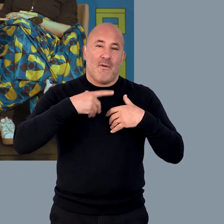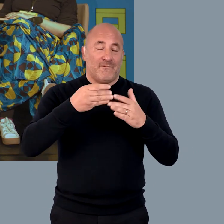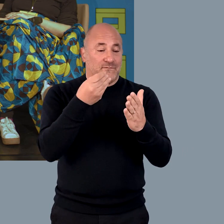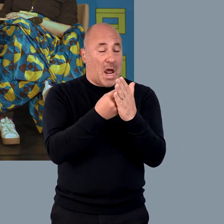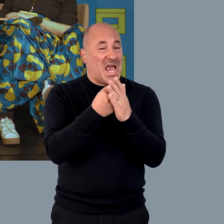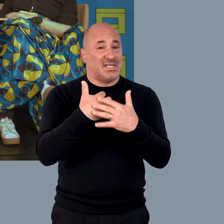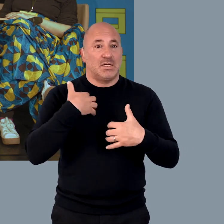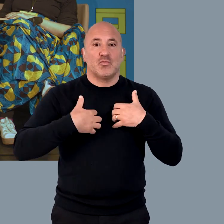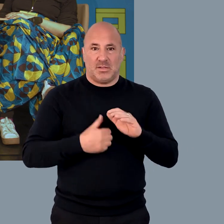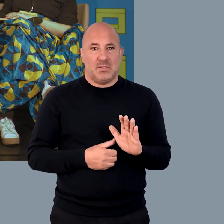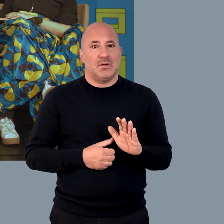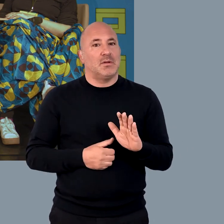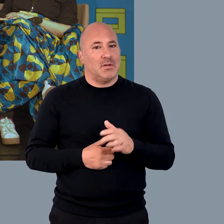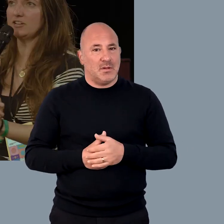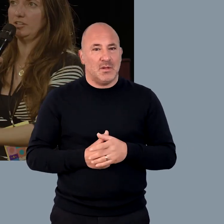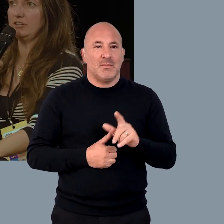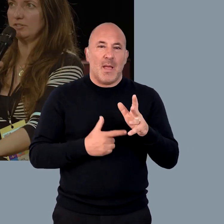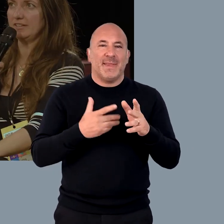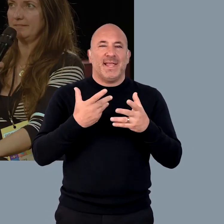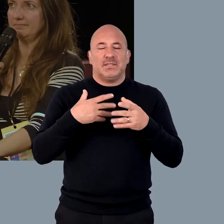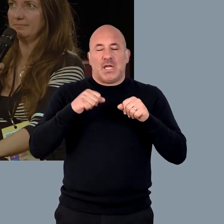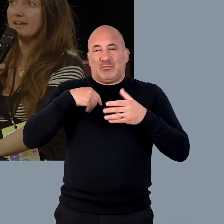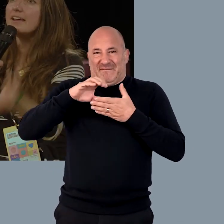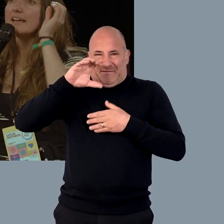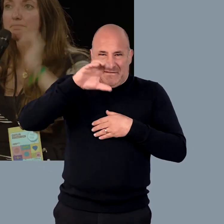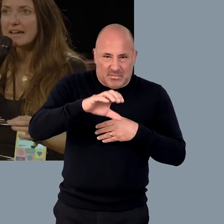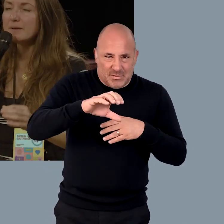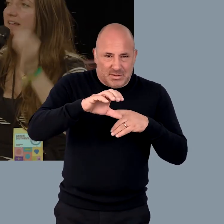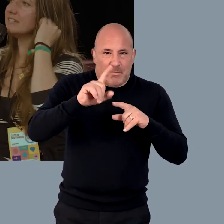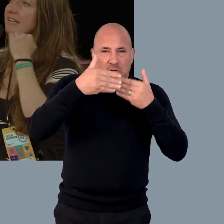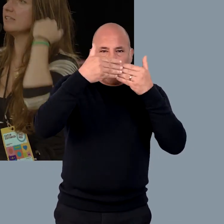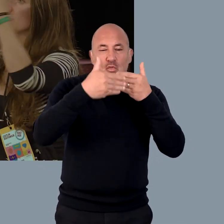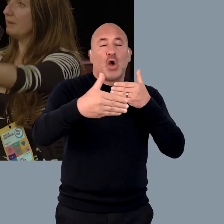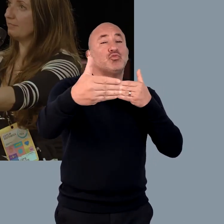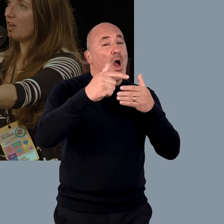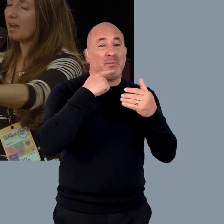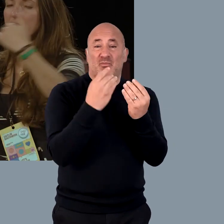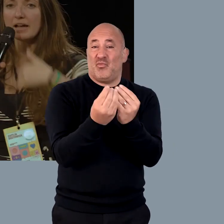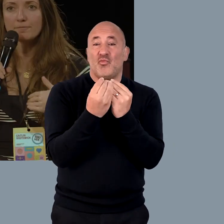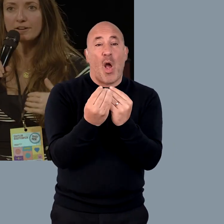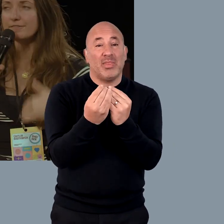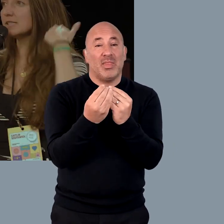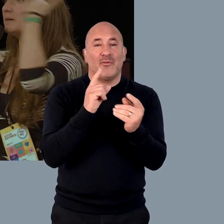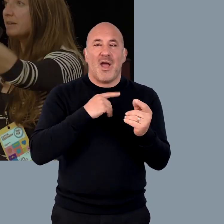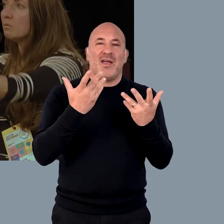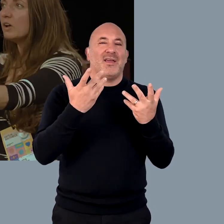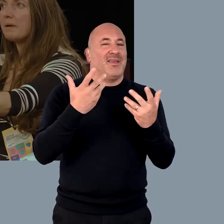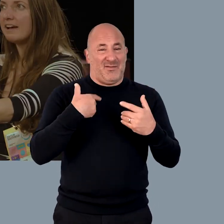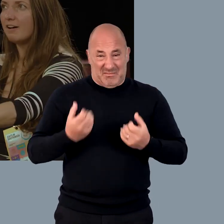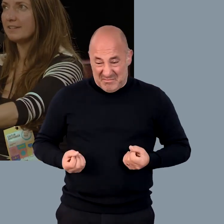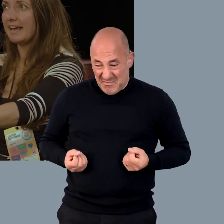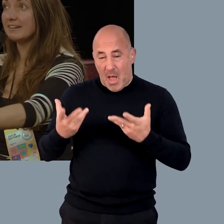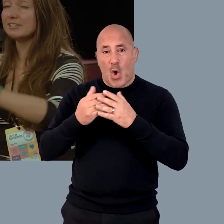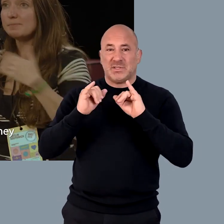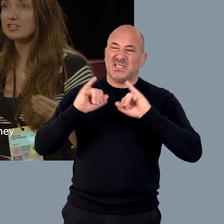Sustainability is always, always, always more financially interesting. It may be that it takes a little bit of time, like upfront investment, but it will